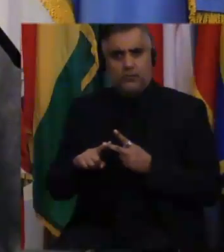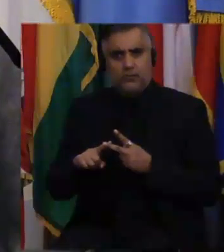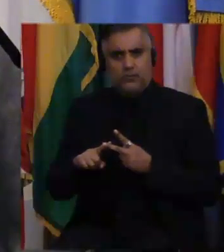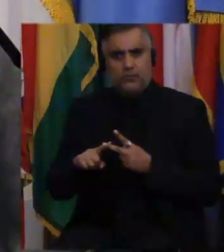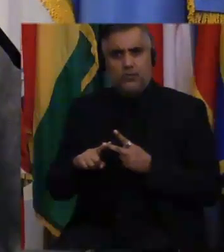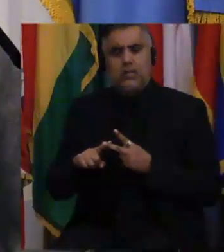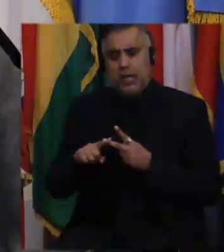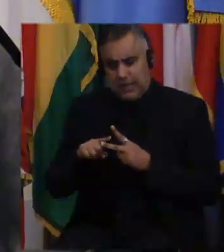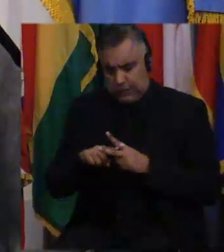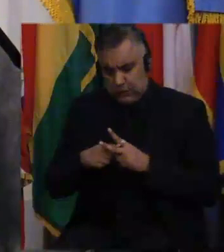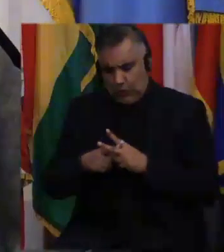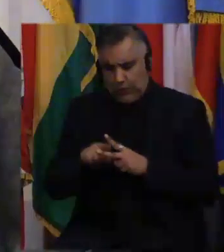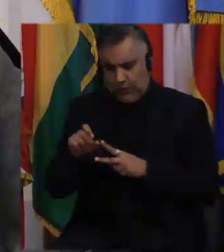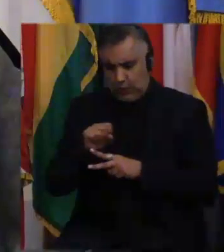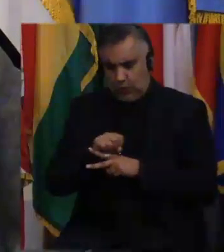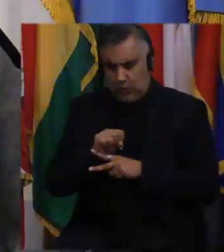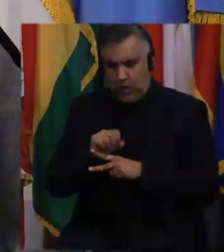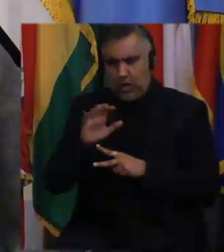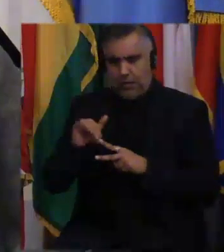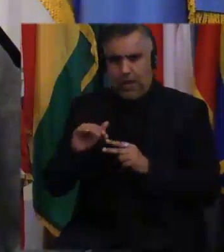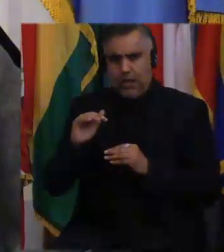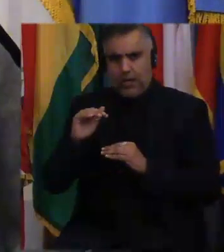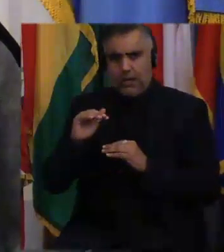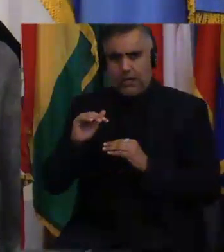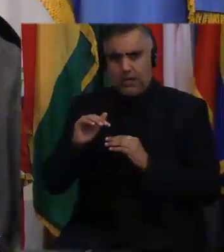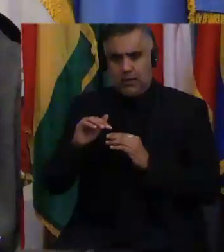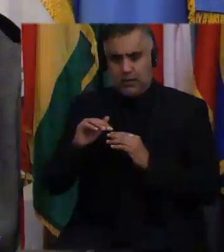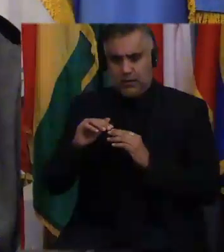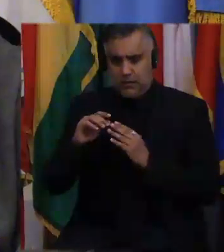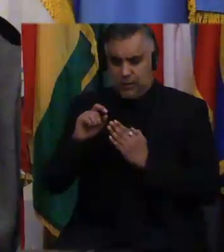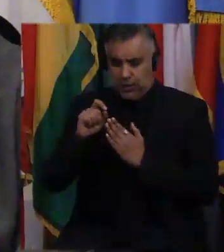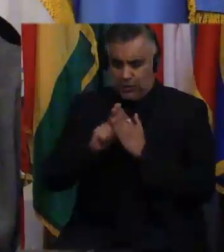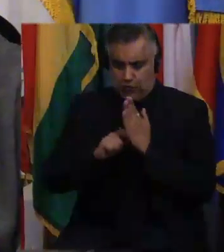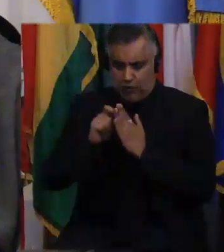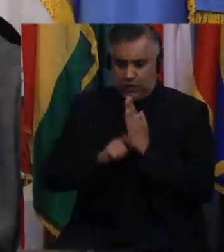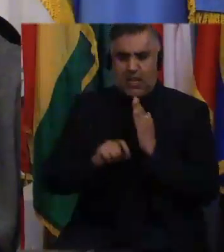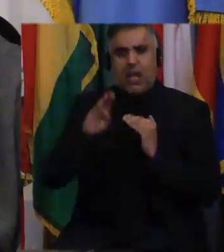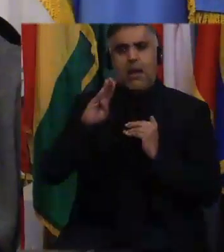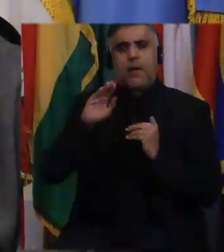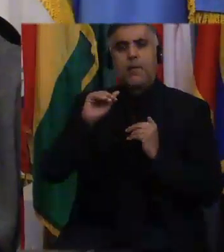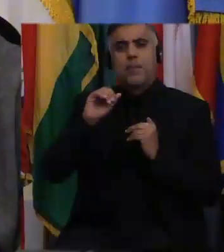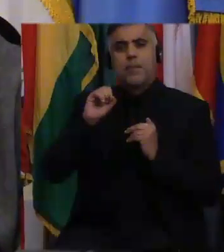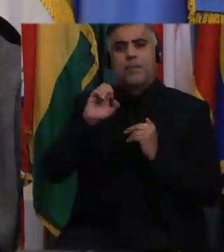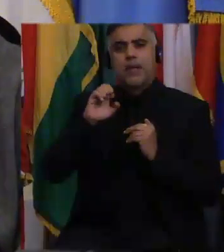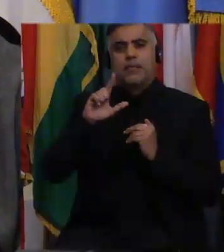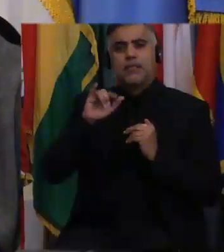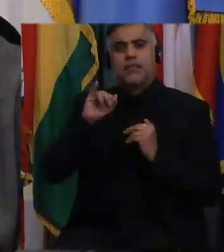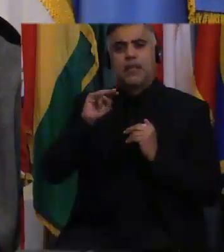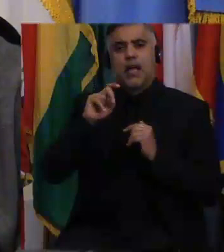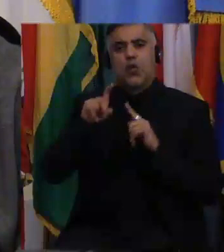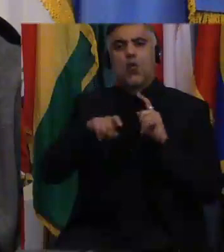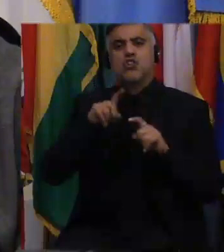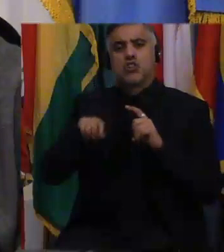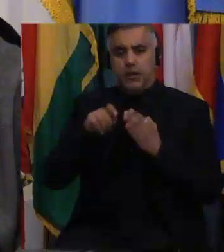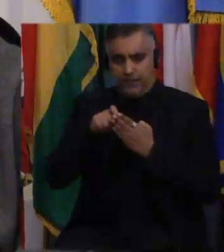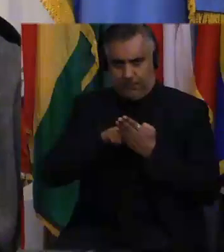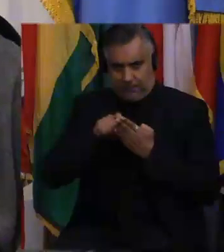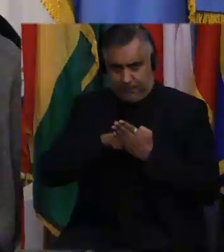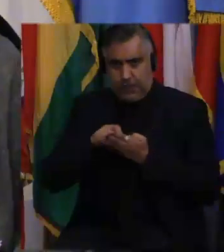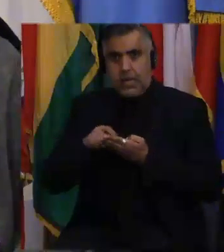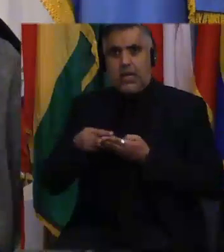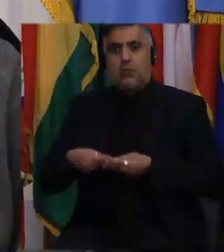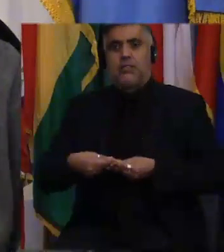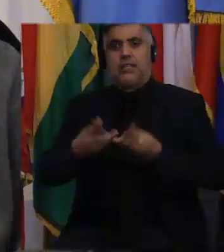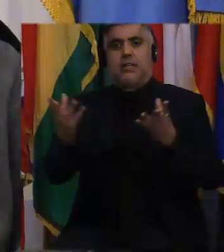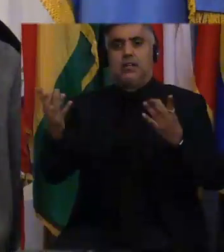has started its work by constructing first a baseline questionnaire, which was sent to all the